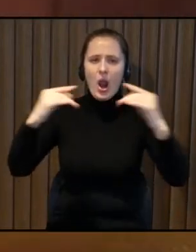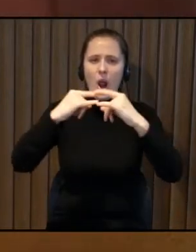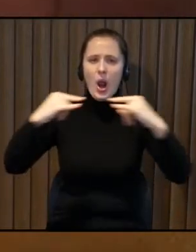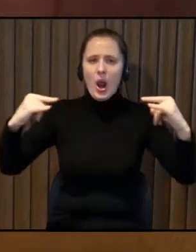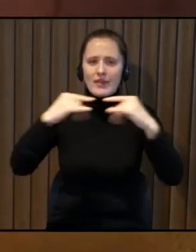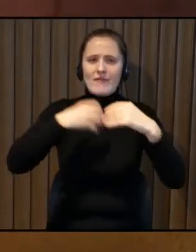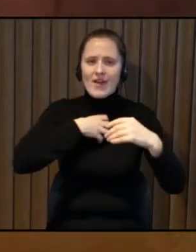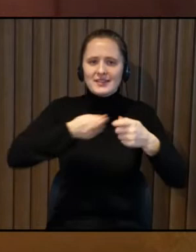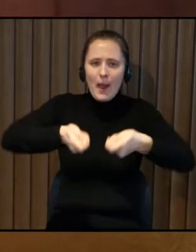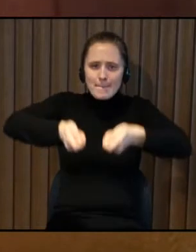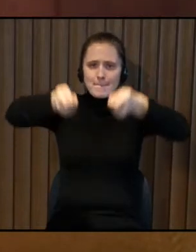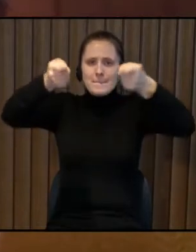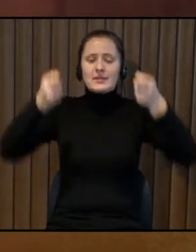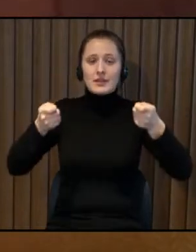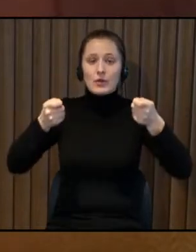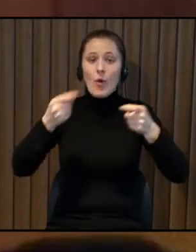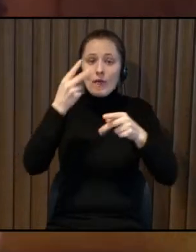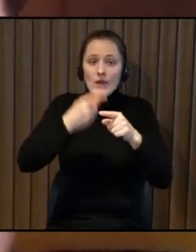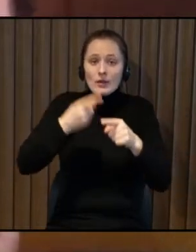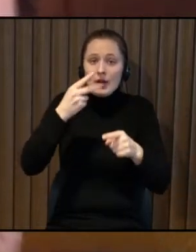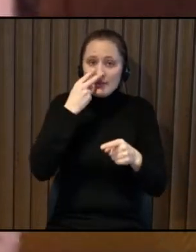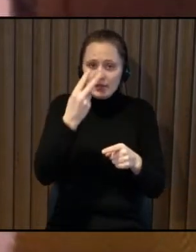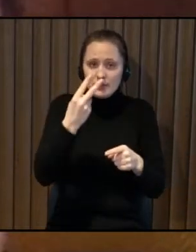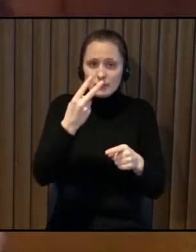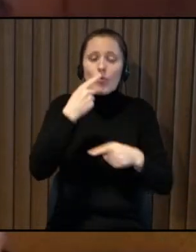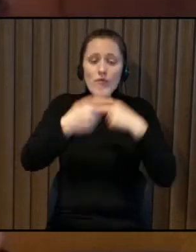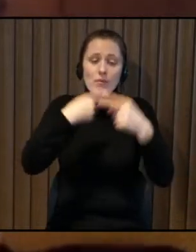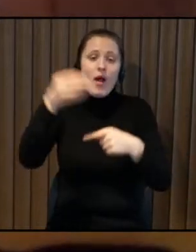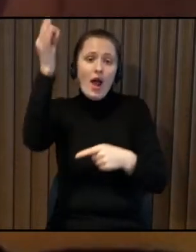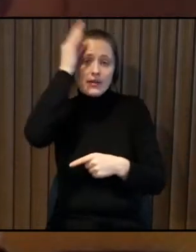cannot guess where it is.